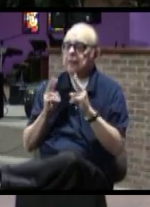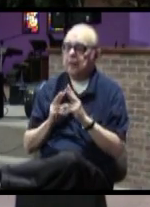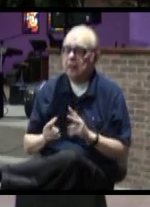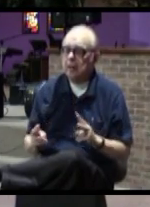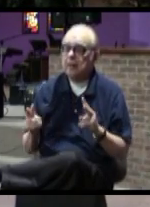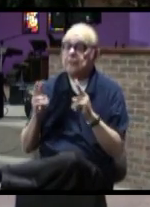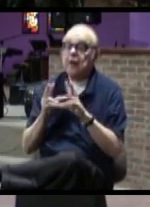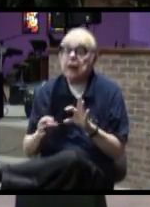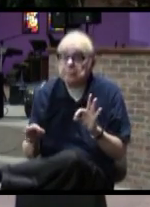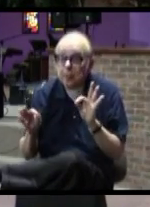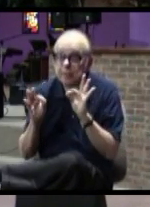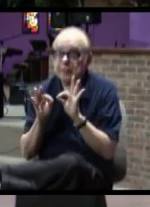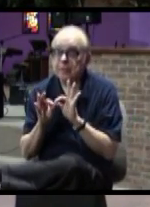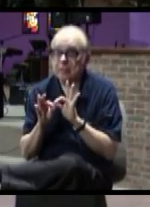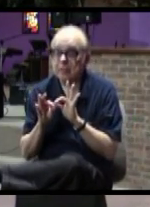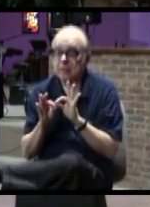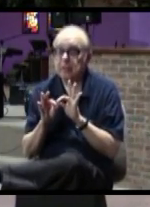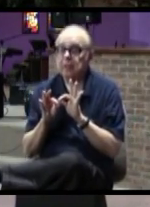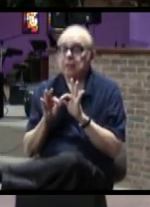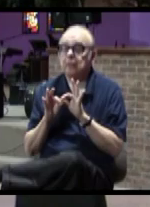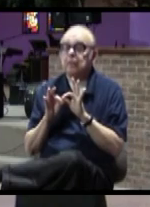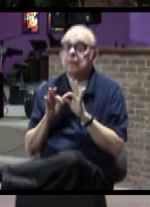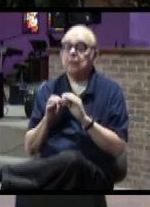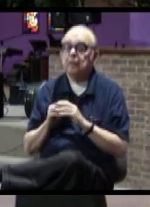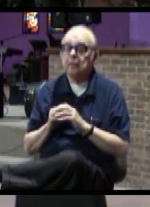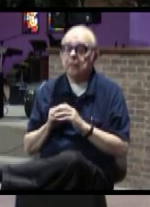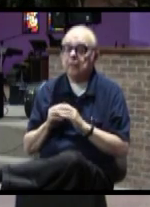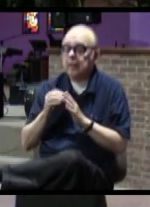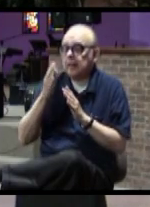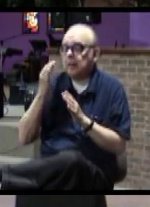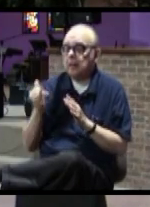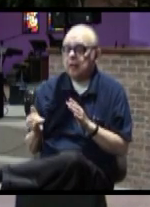is very, very important.